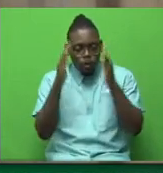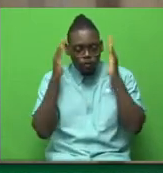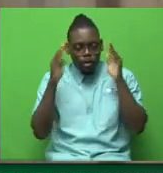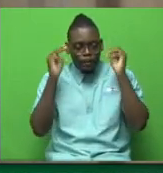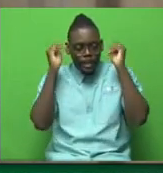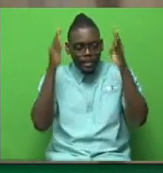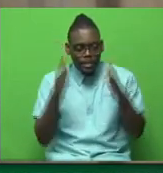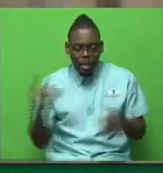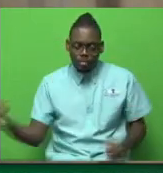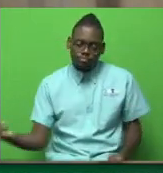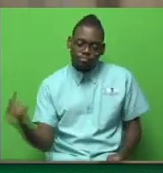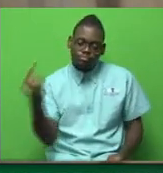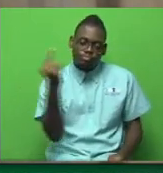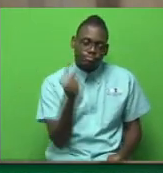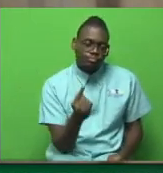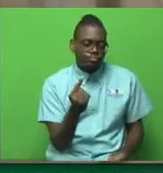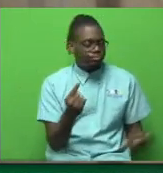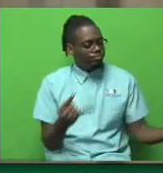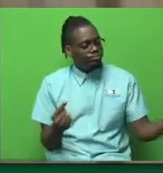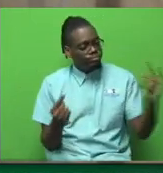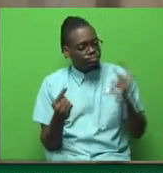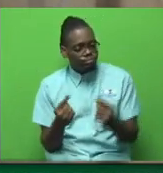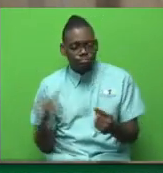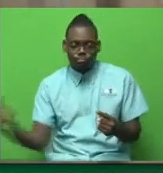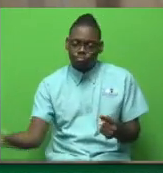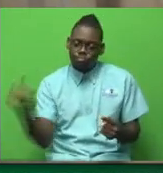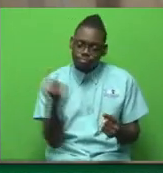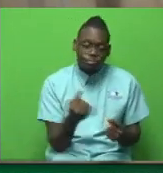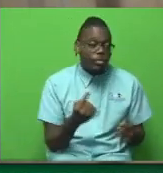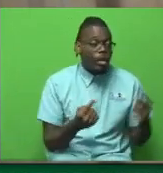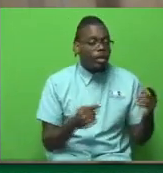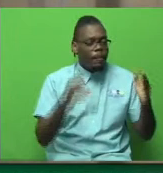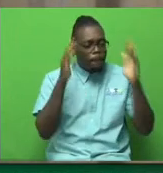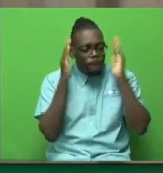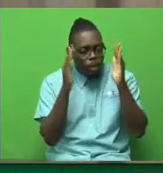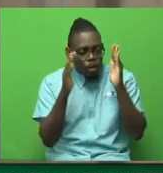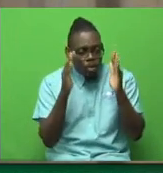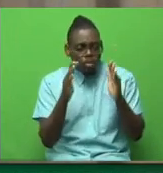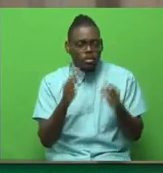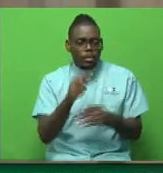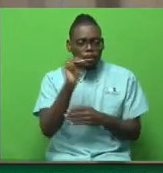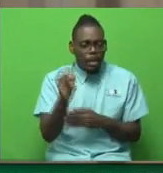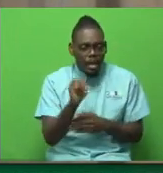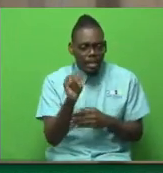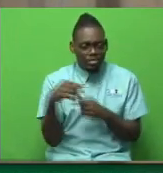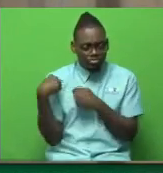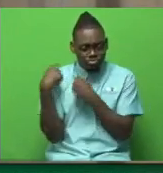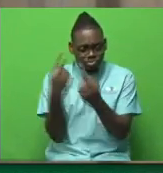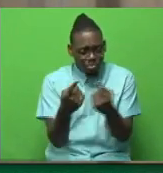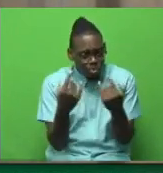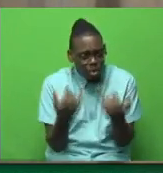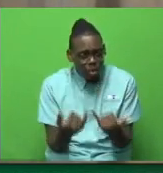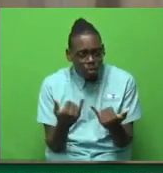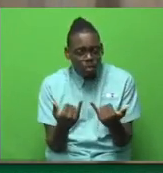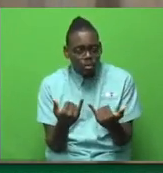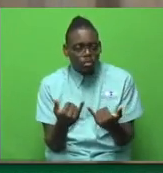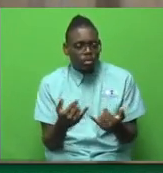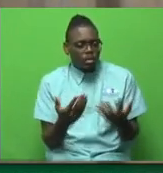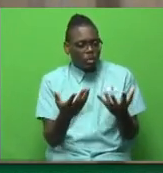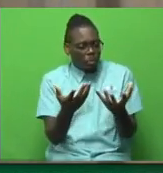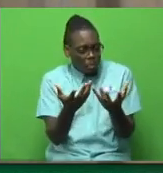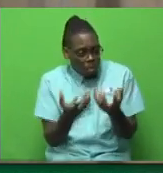other and as they have been doing since Monday attempting to defend the indefensible